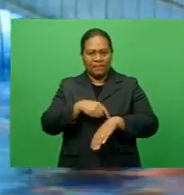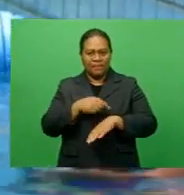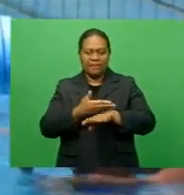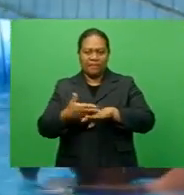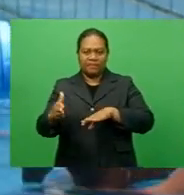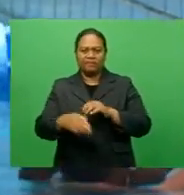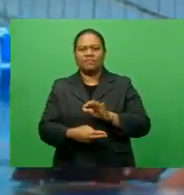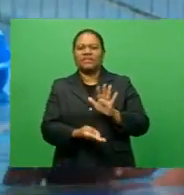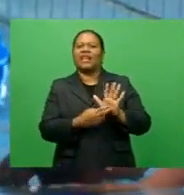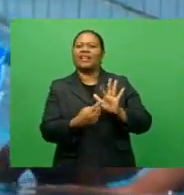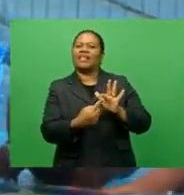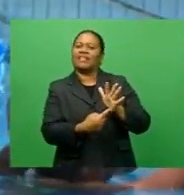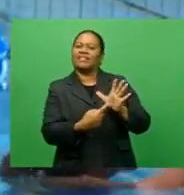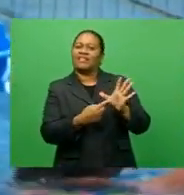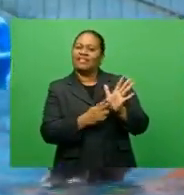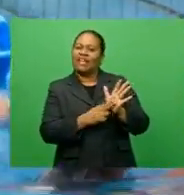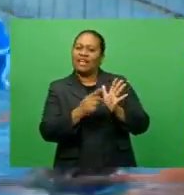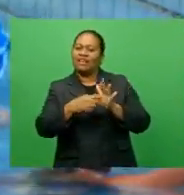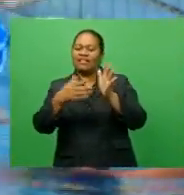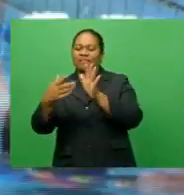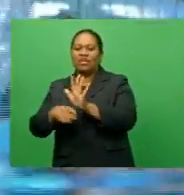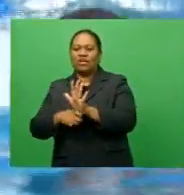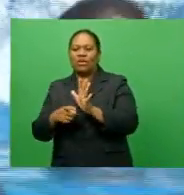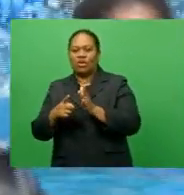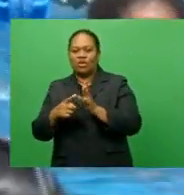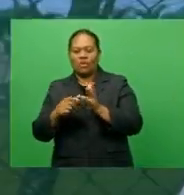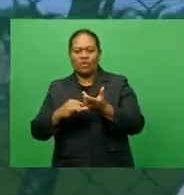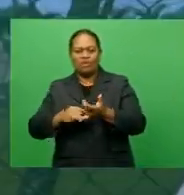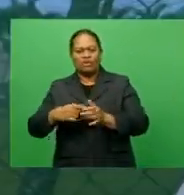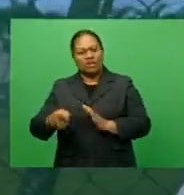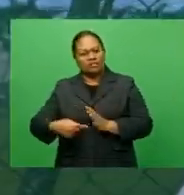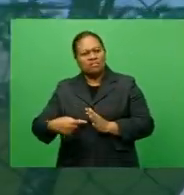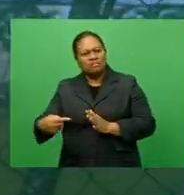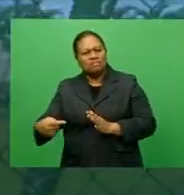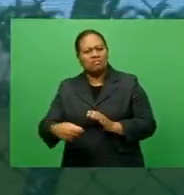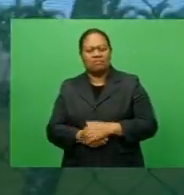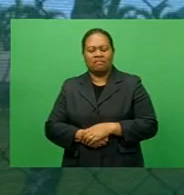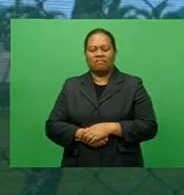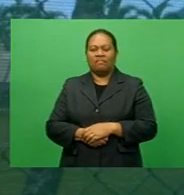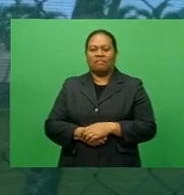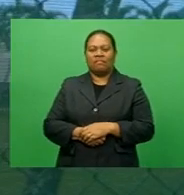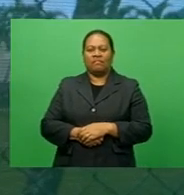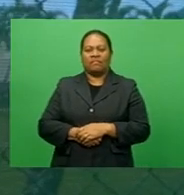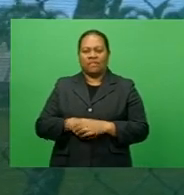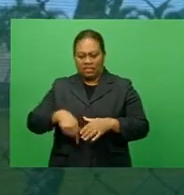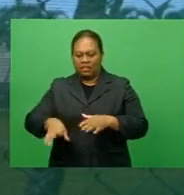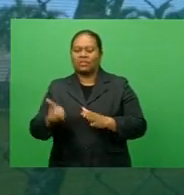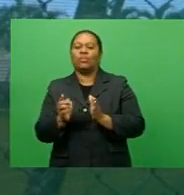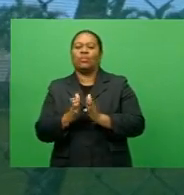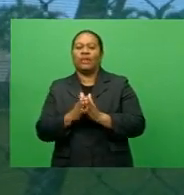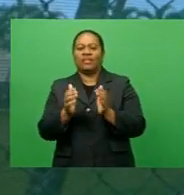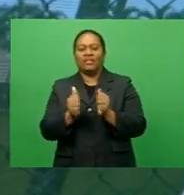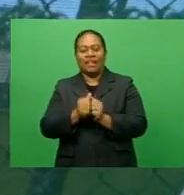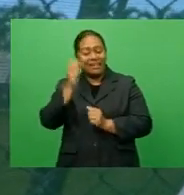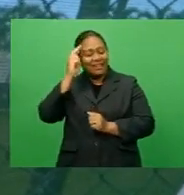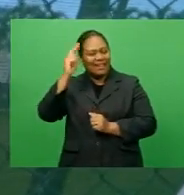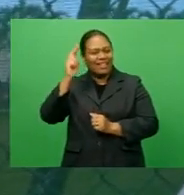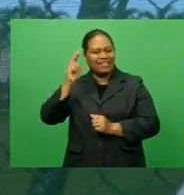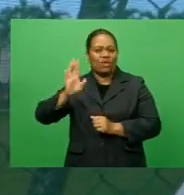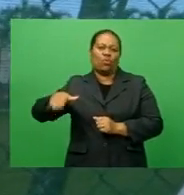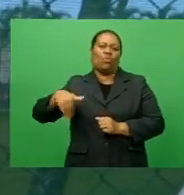Nathani Ross, who's been pretty consistent in just about every Grand Prix and this weekend's nationals. He's